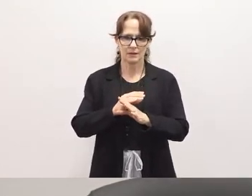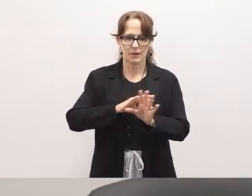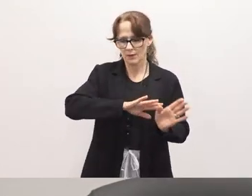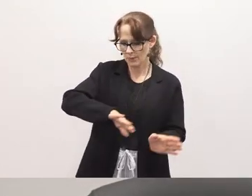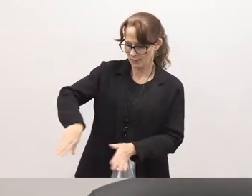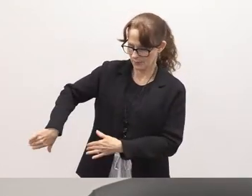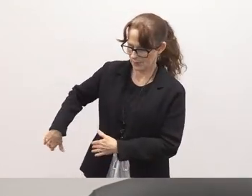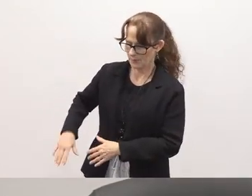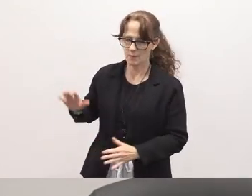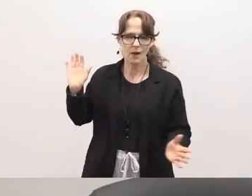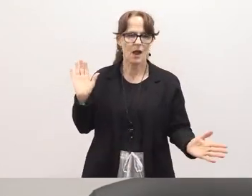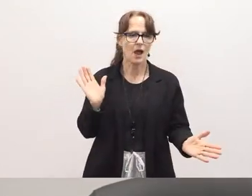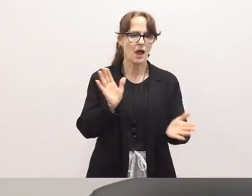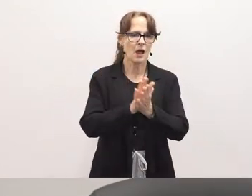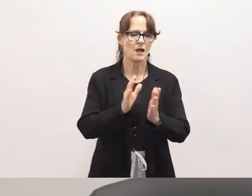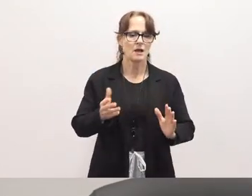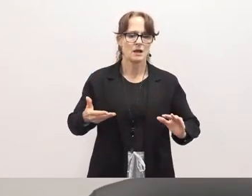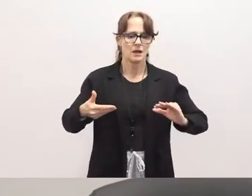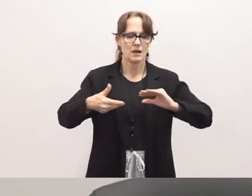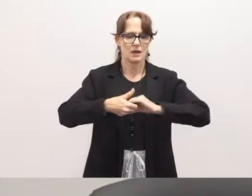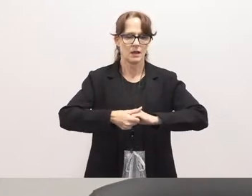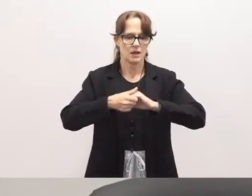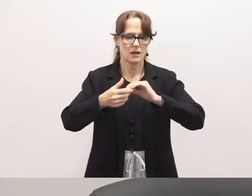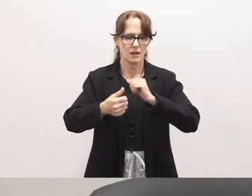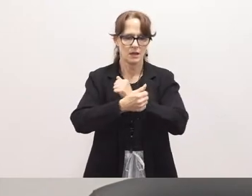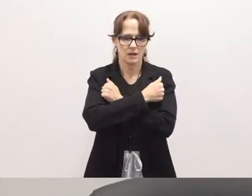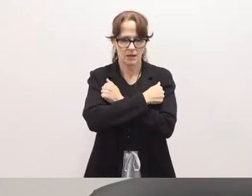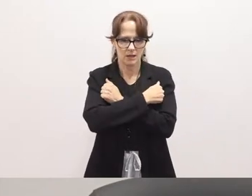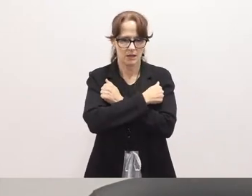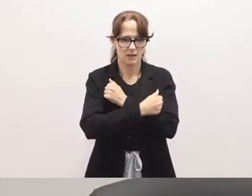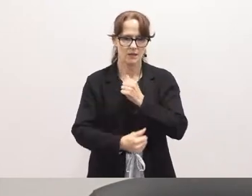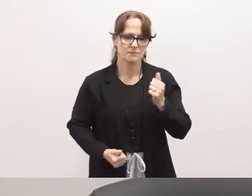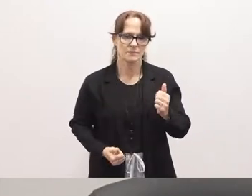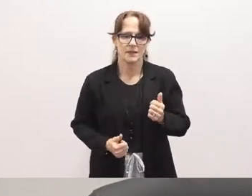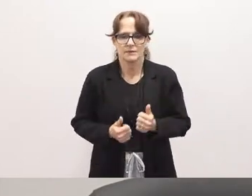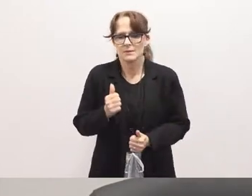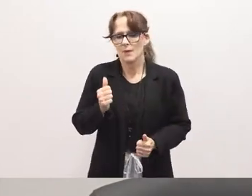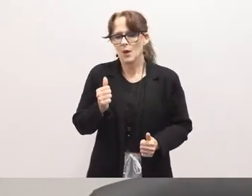shaking hands, hugging. It was just the most